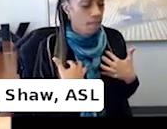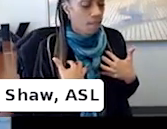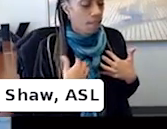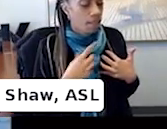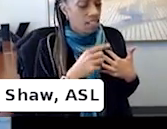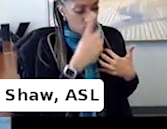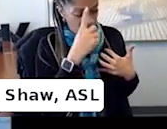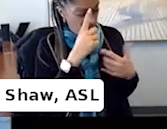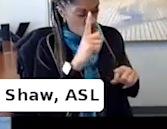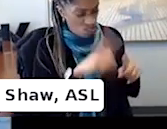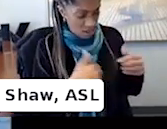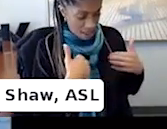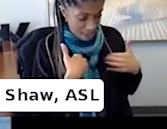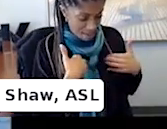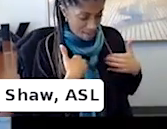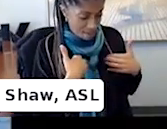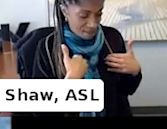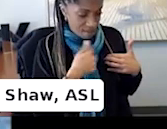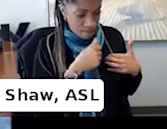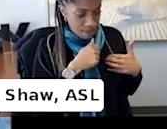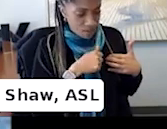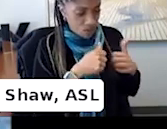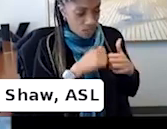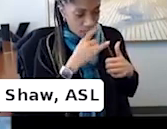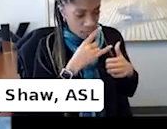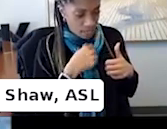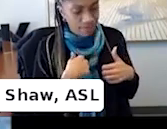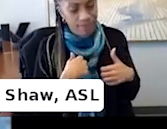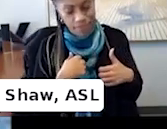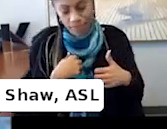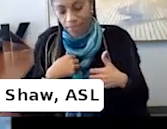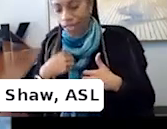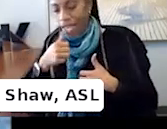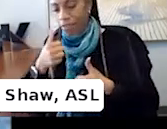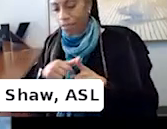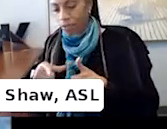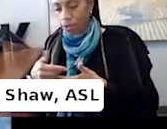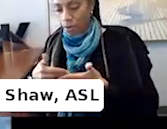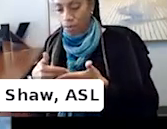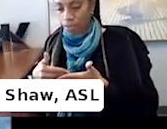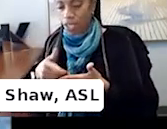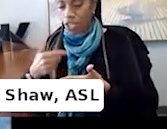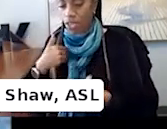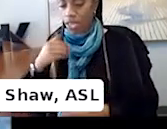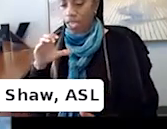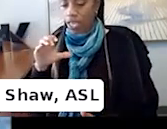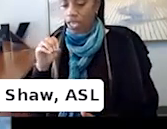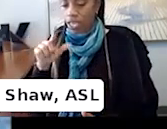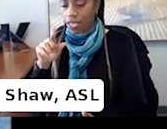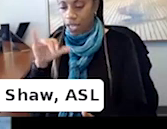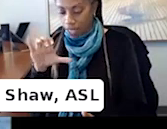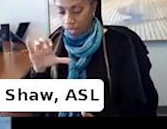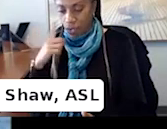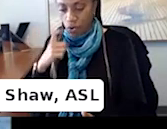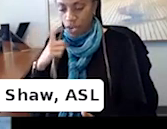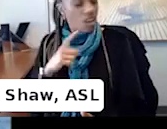I remember when you were a baby, you had really bad colic, so you would just cry and cry. And What's I didn't know colic? It's when you get this stomach ache